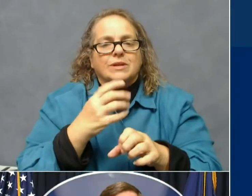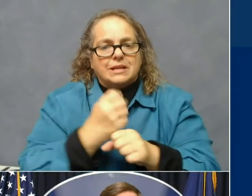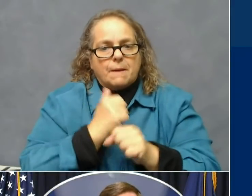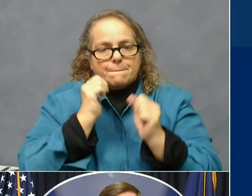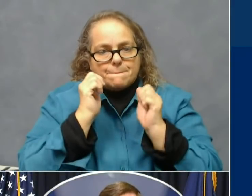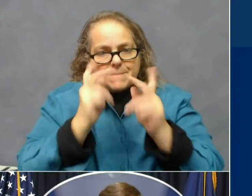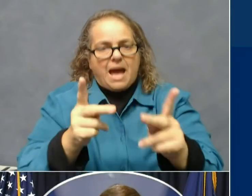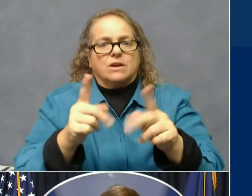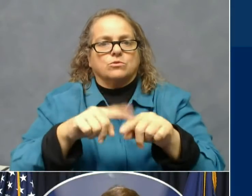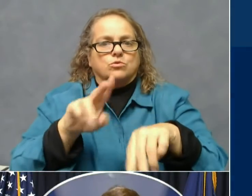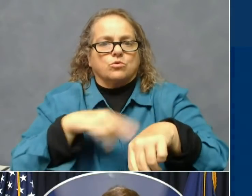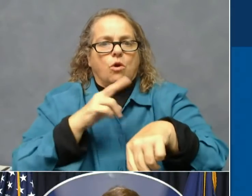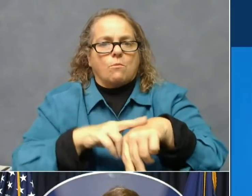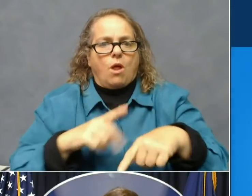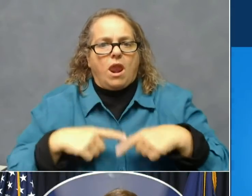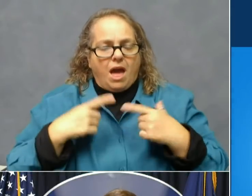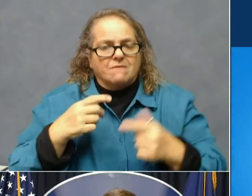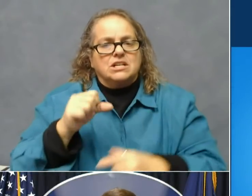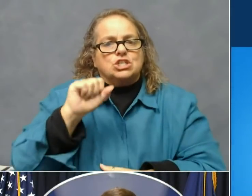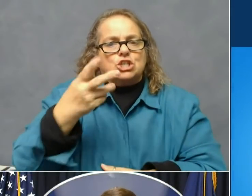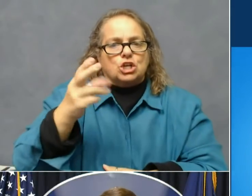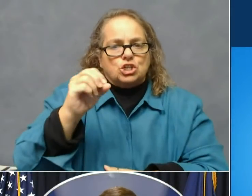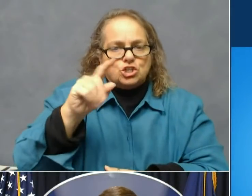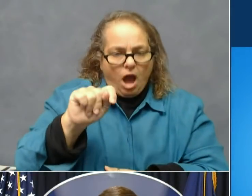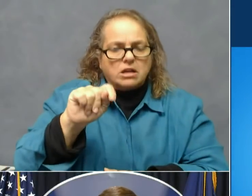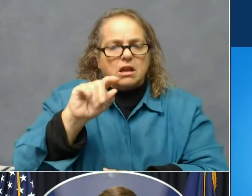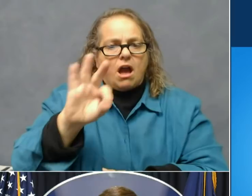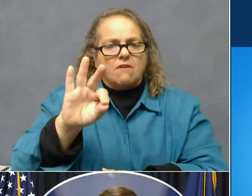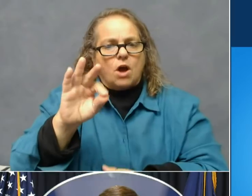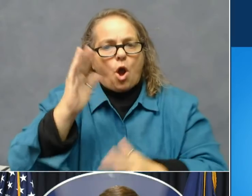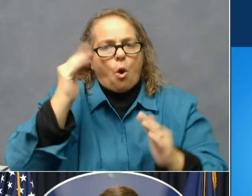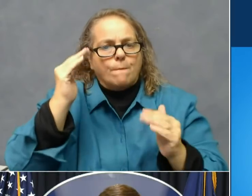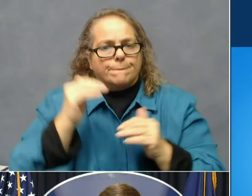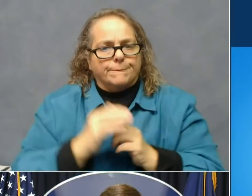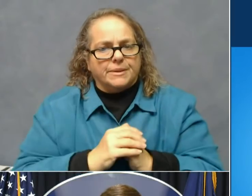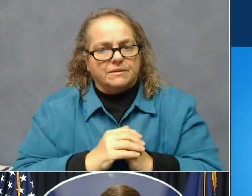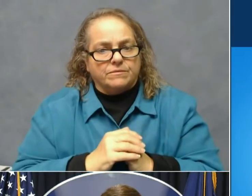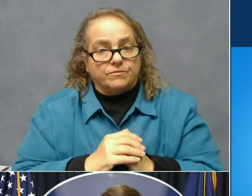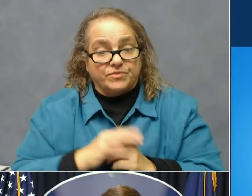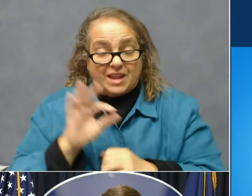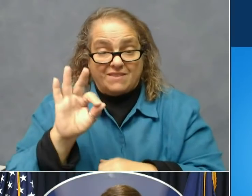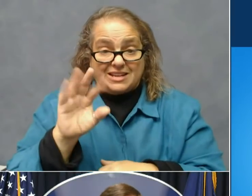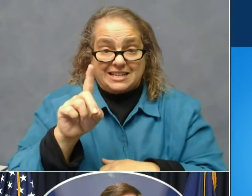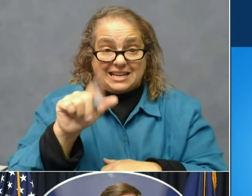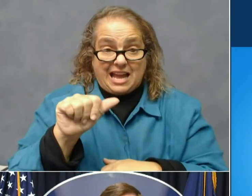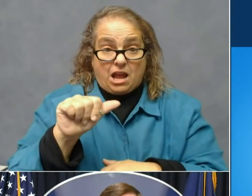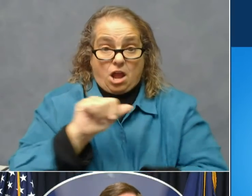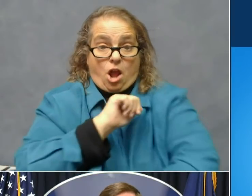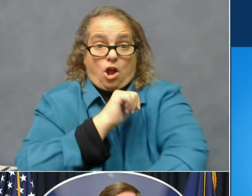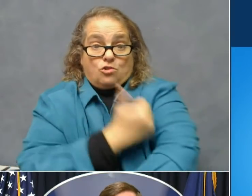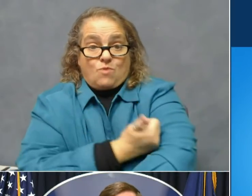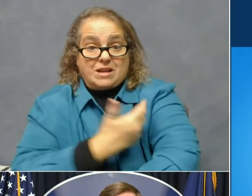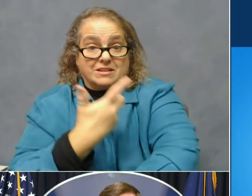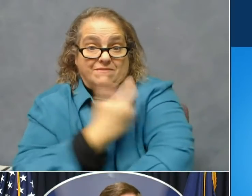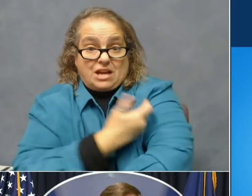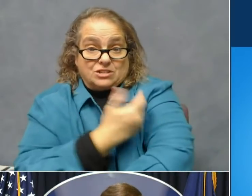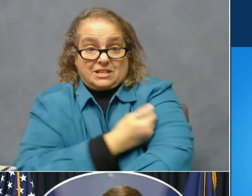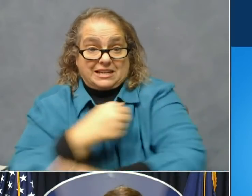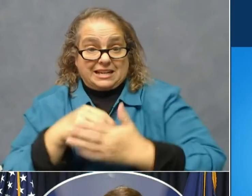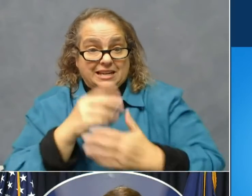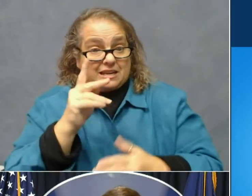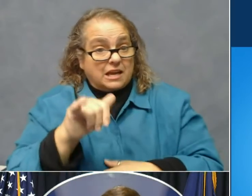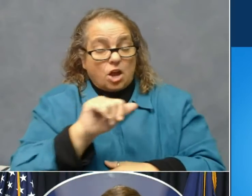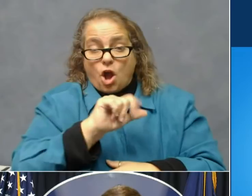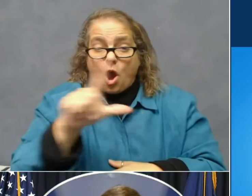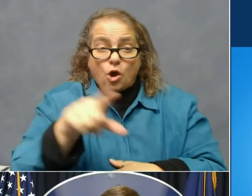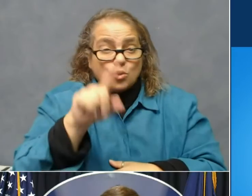shot of hope. As the FDA authorized vaccines continue to arrive in Kentucky, all you have to do